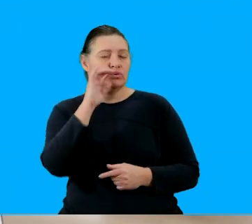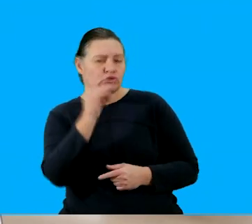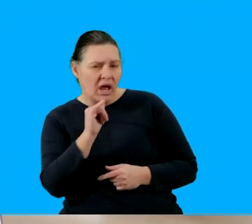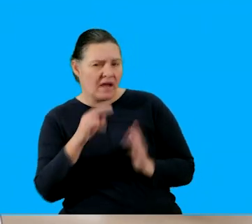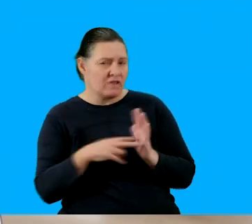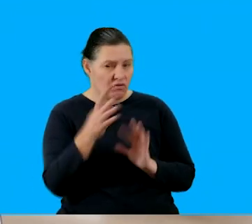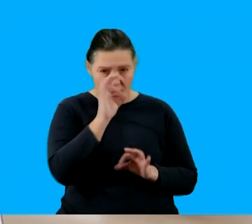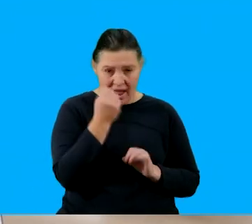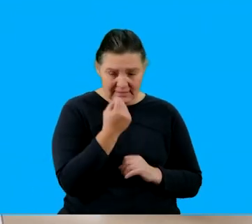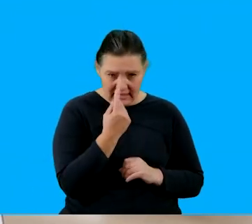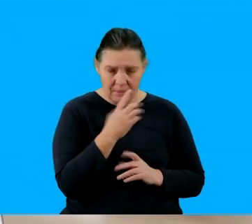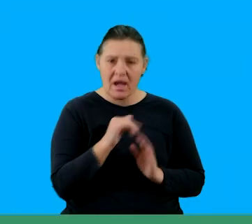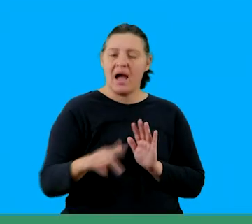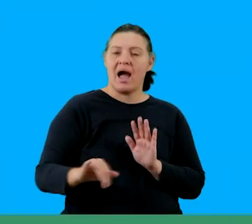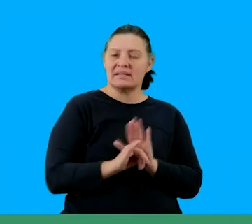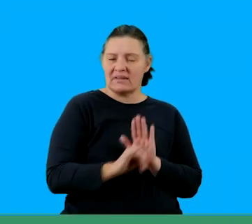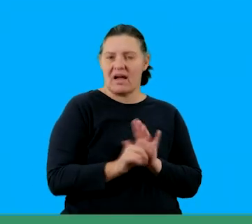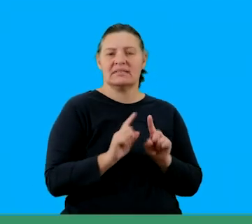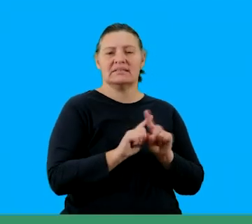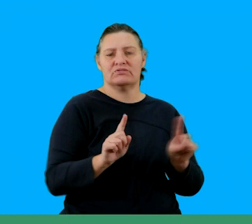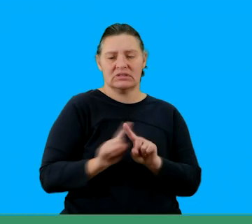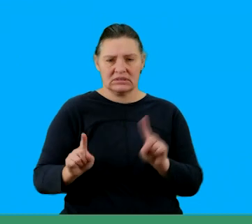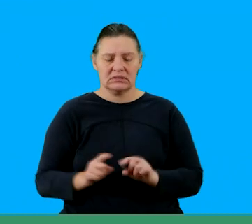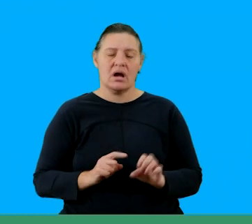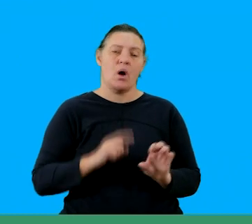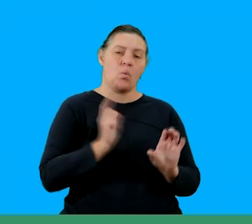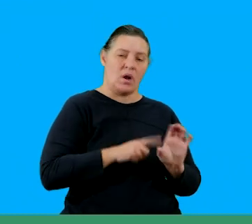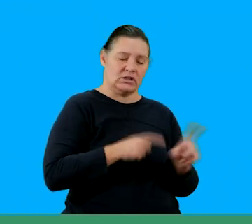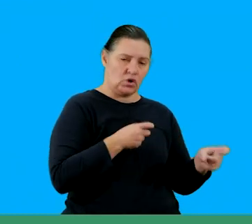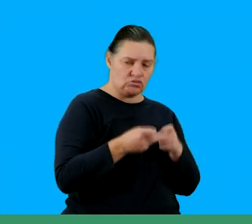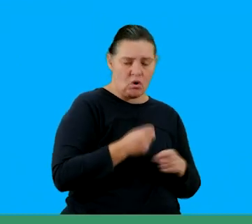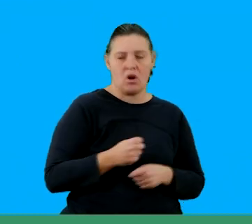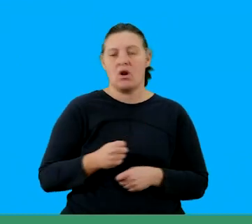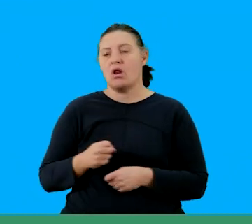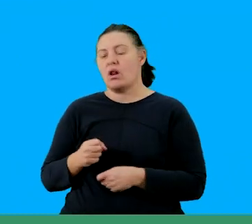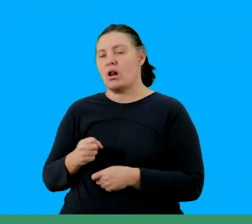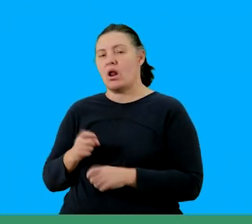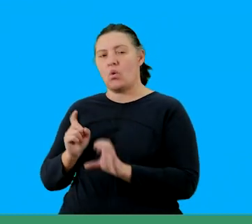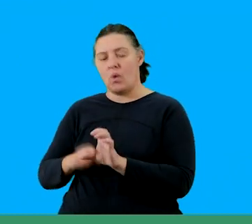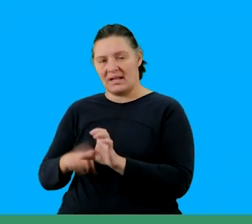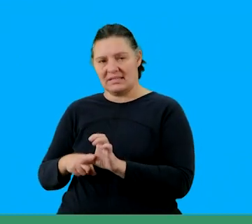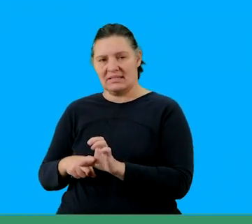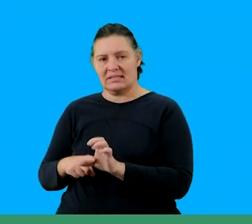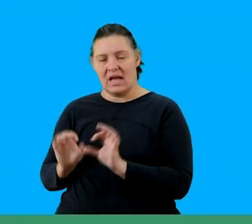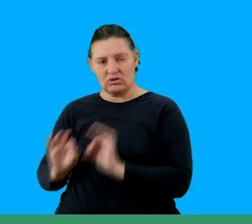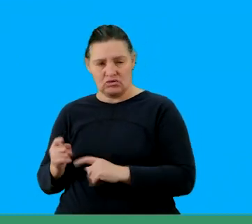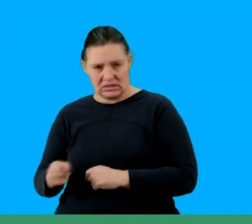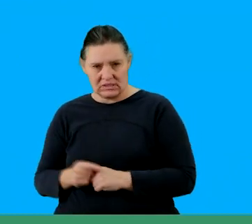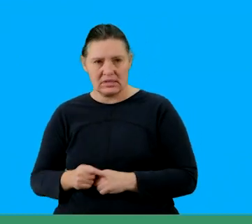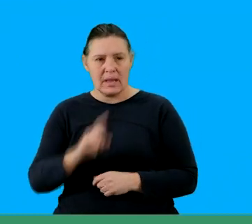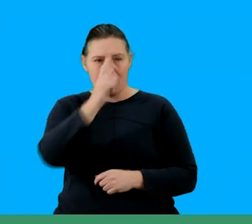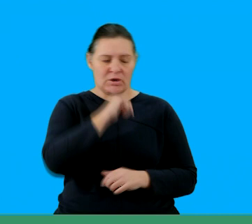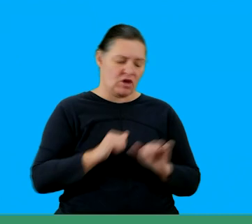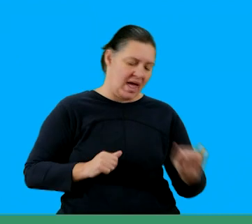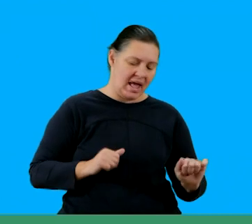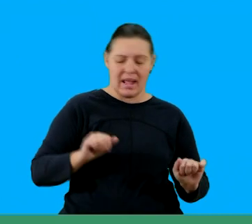verify if you understood. Identify the difference between quality control and assurance using the pictures. We have picture A